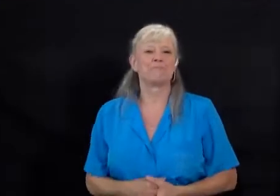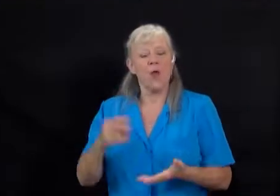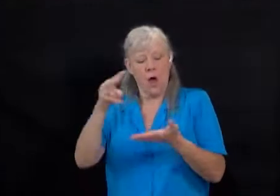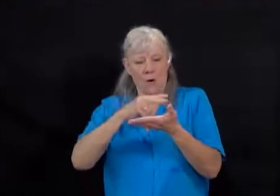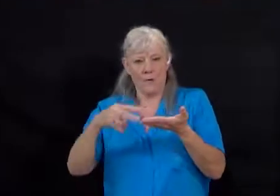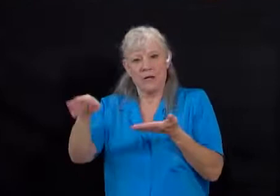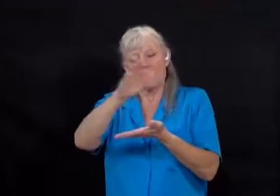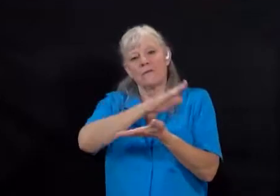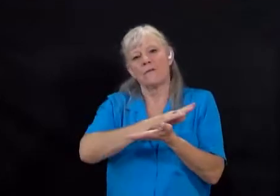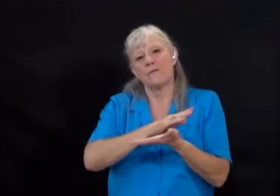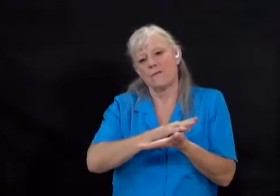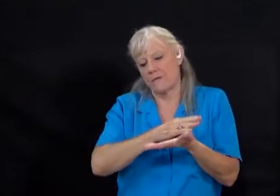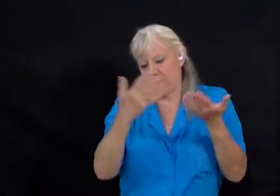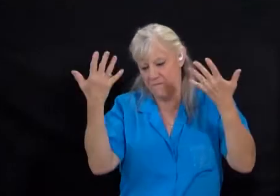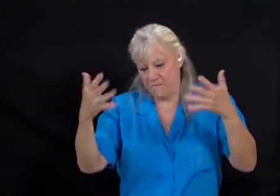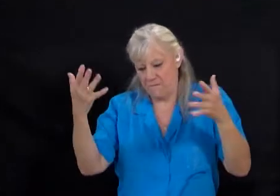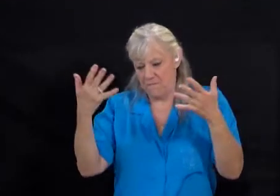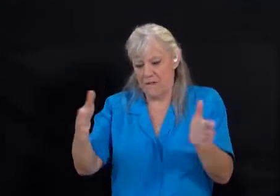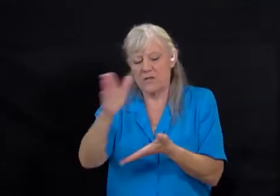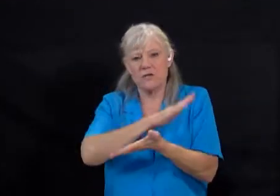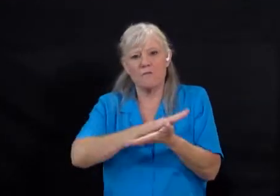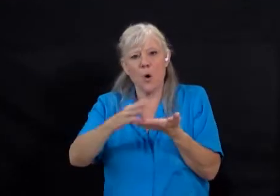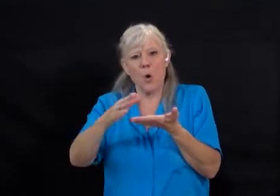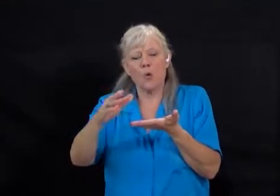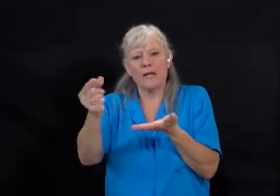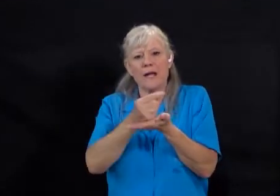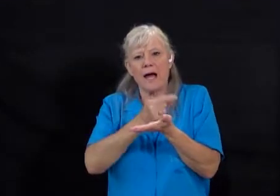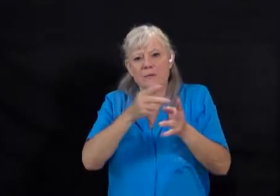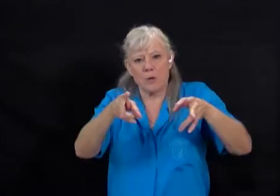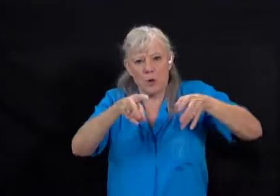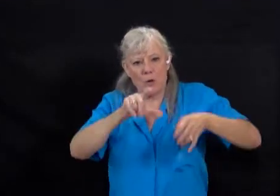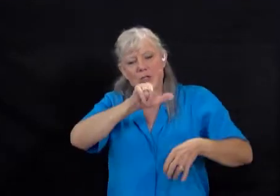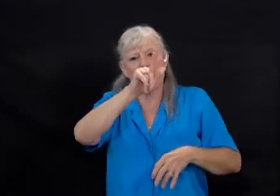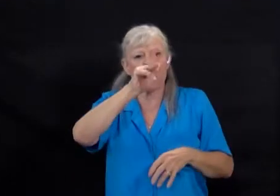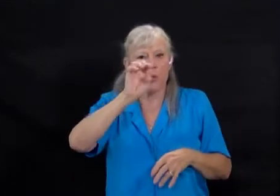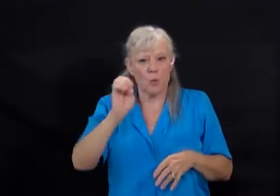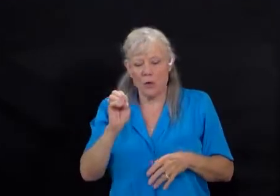A reading from the conclusion of the Holy Gospel according to Luke.